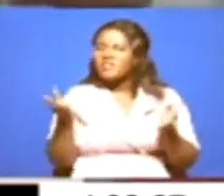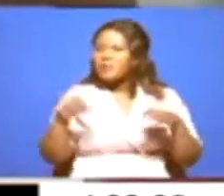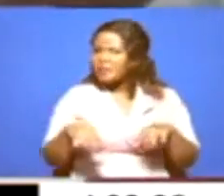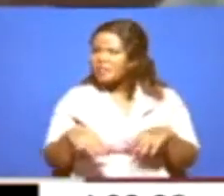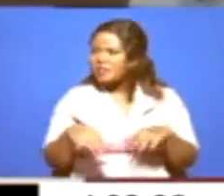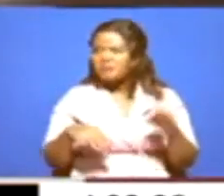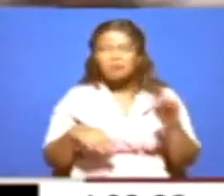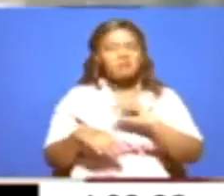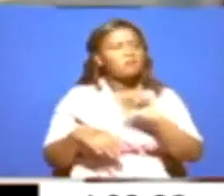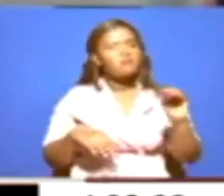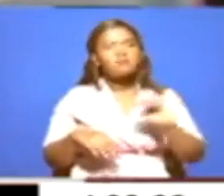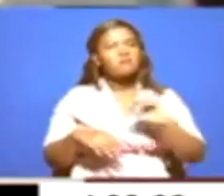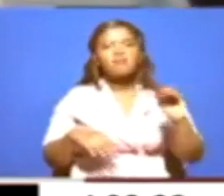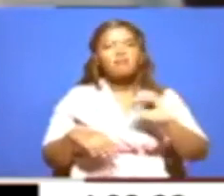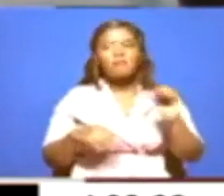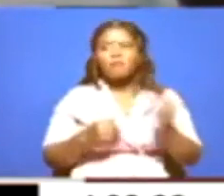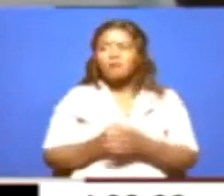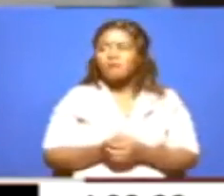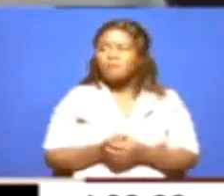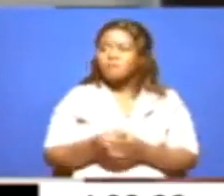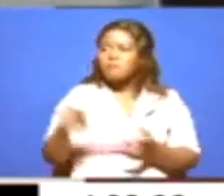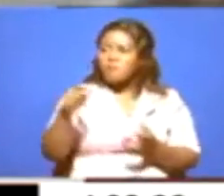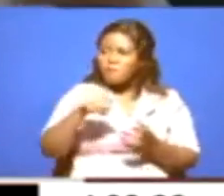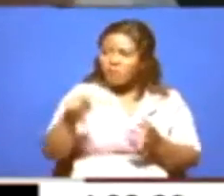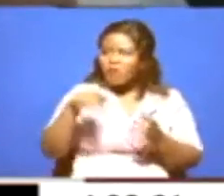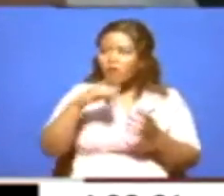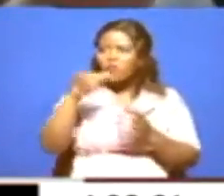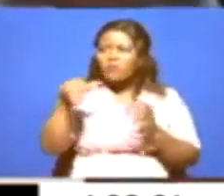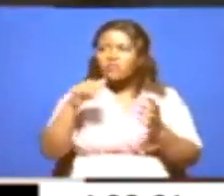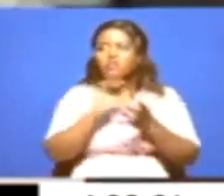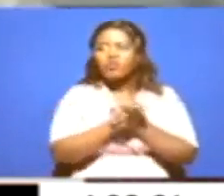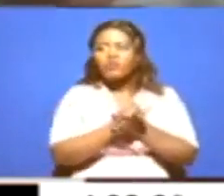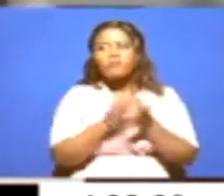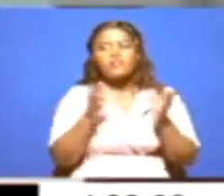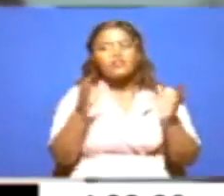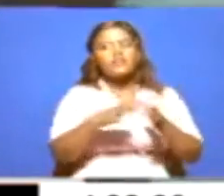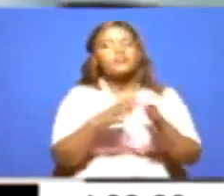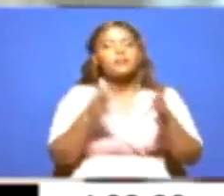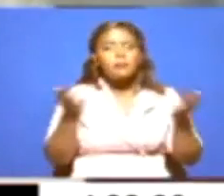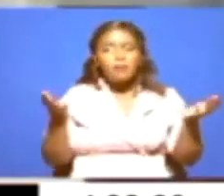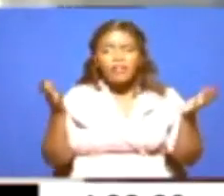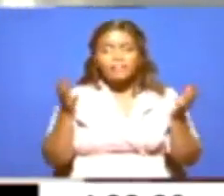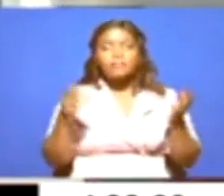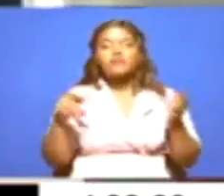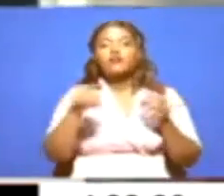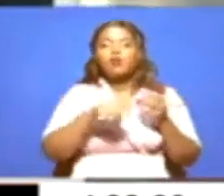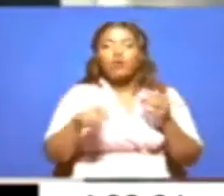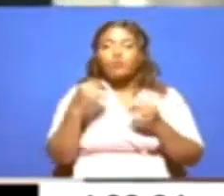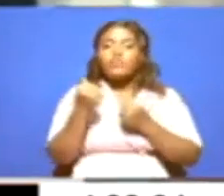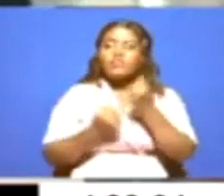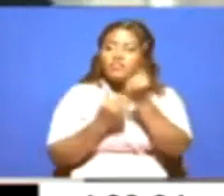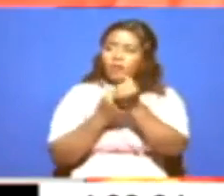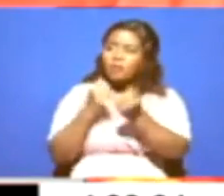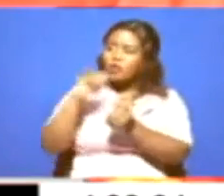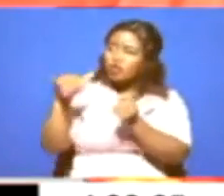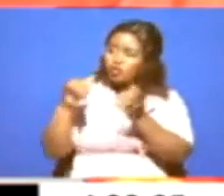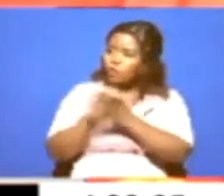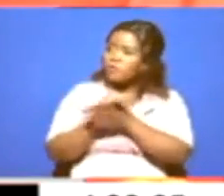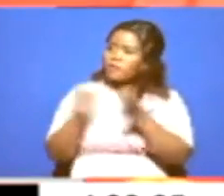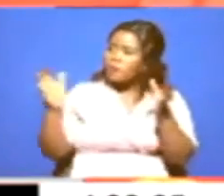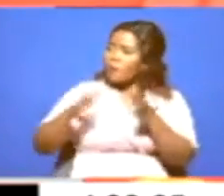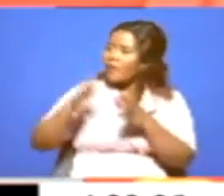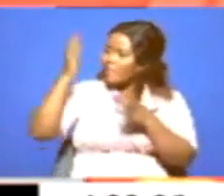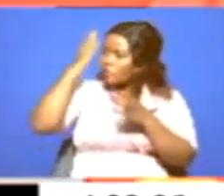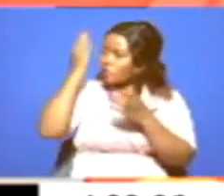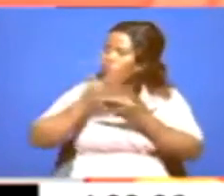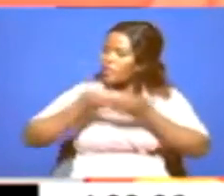Sisi sio chama ya kupotelea huku chini. Sisi ni Jubilee, chama ambayo inatambulikana Kenya hii.